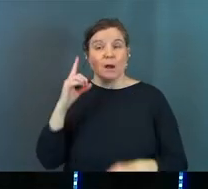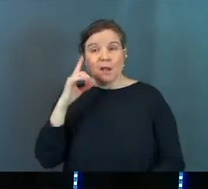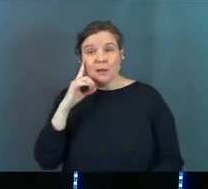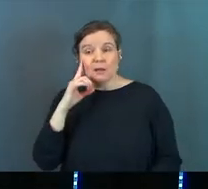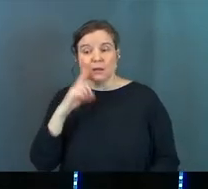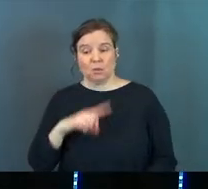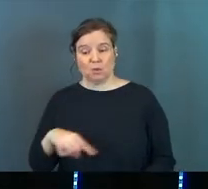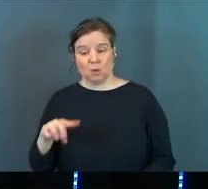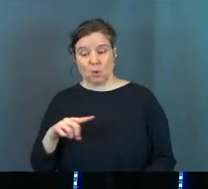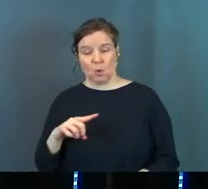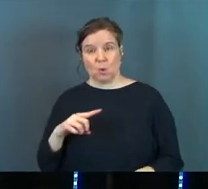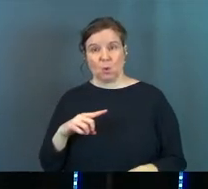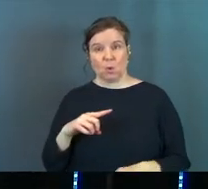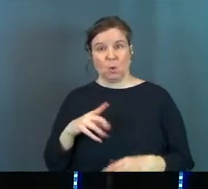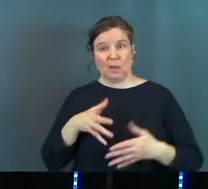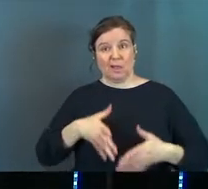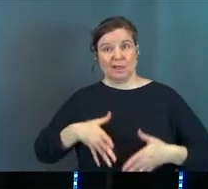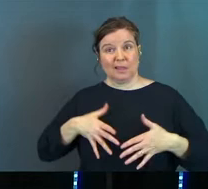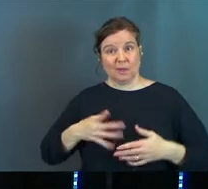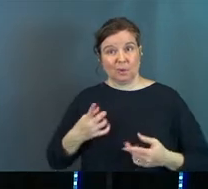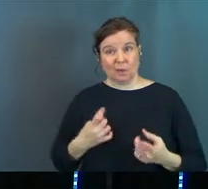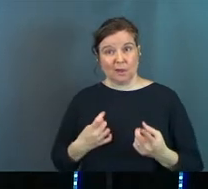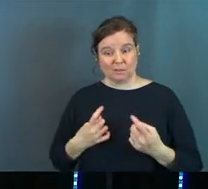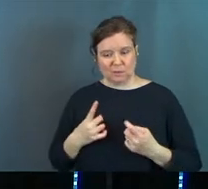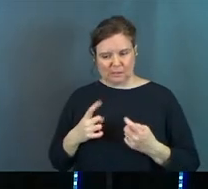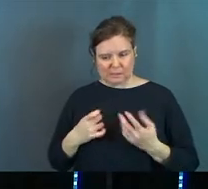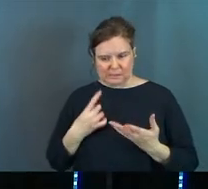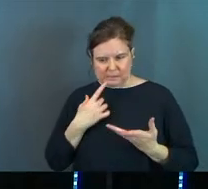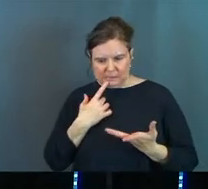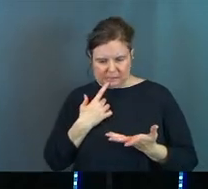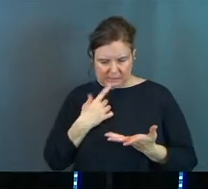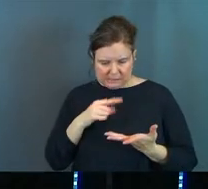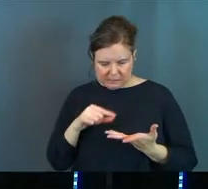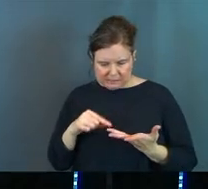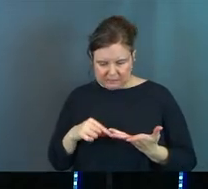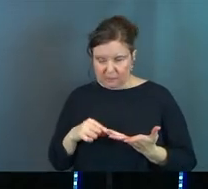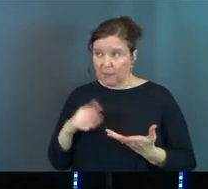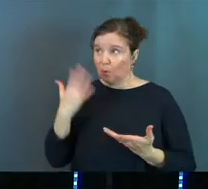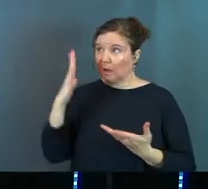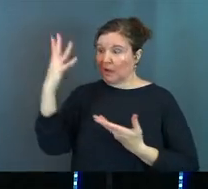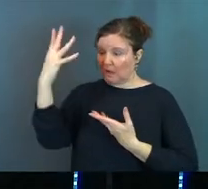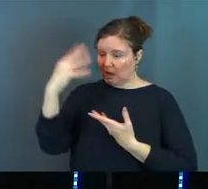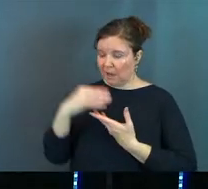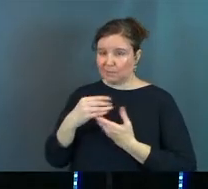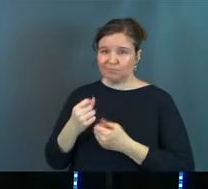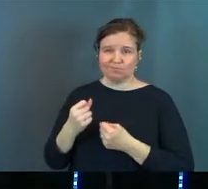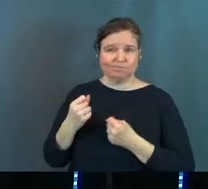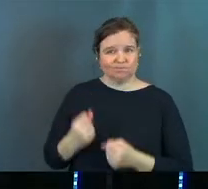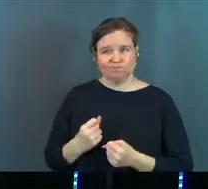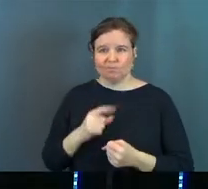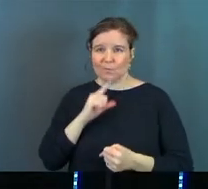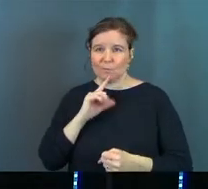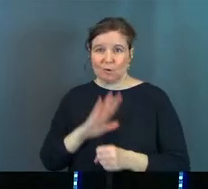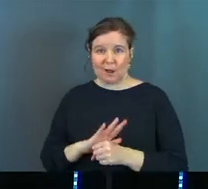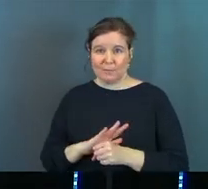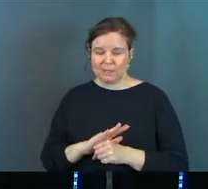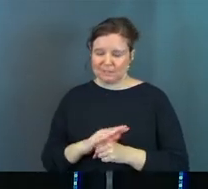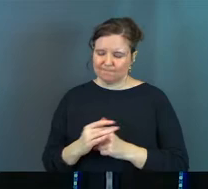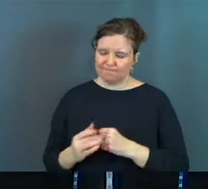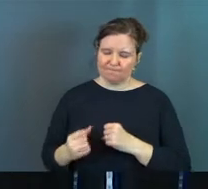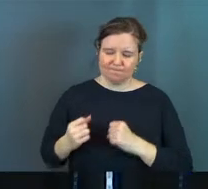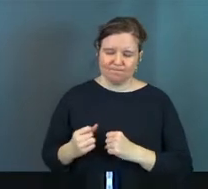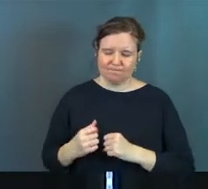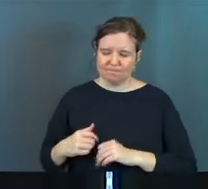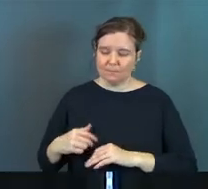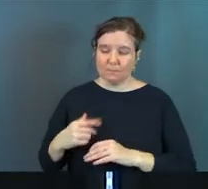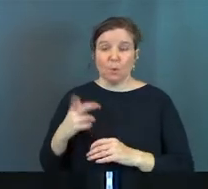think those lingering questions, when God wants to come in with His Word and give you a rock-solid promise to stand on,